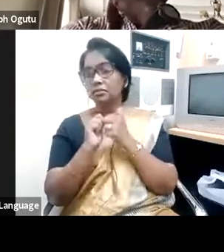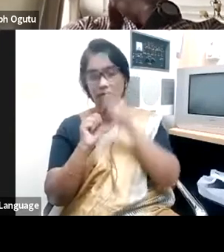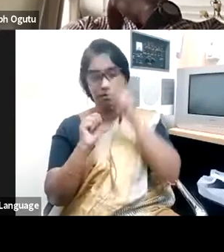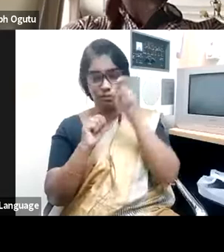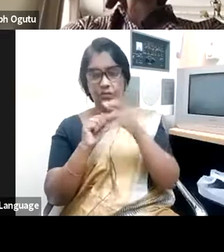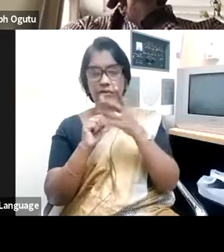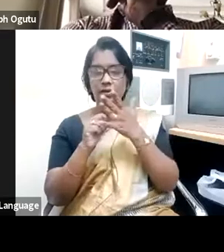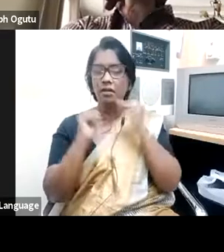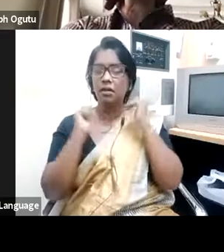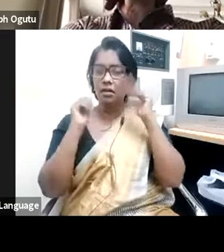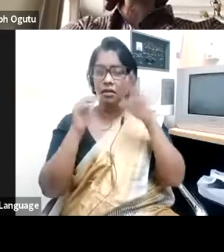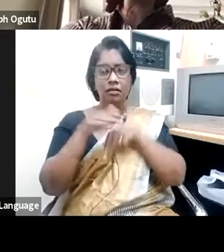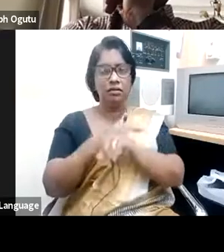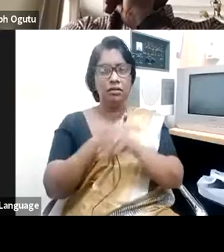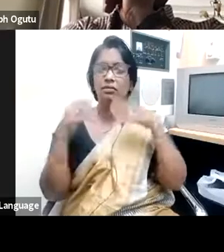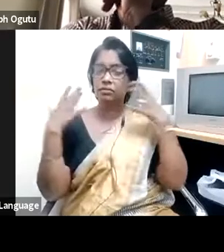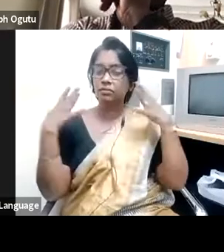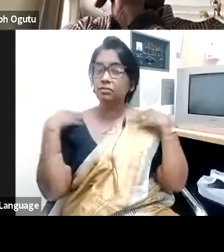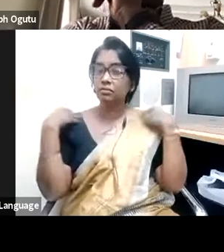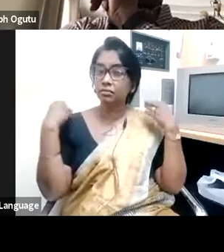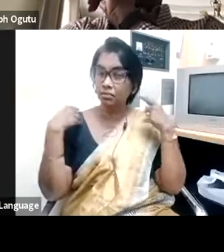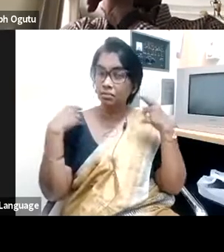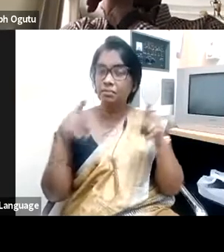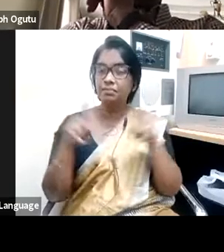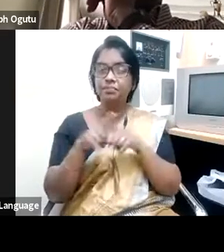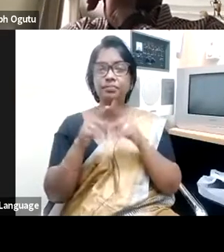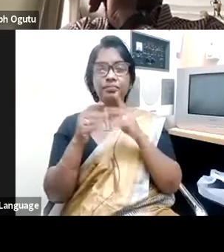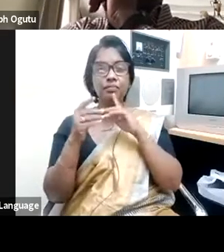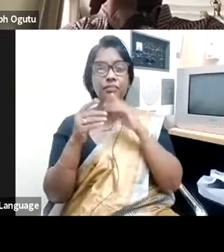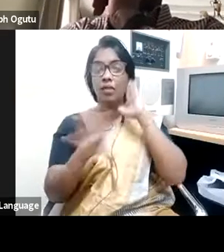data volumes, wide variety in sort of